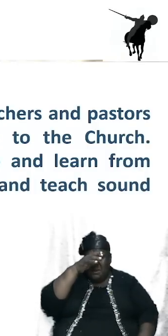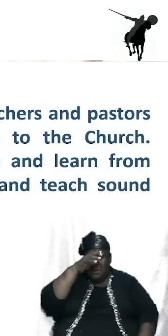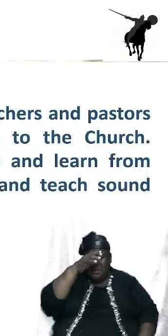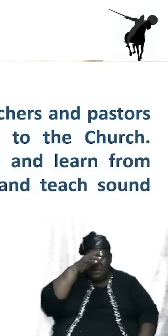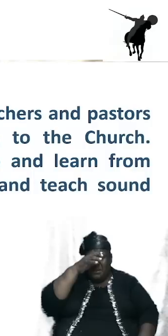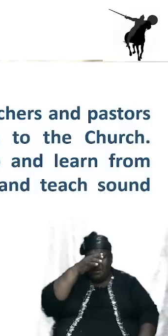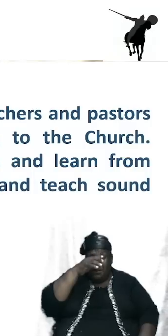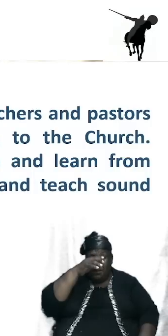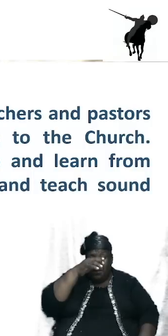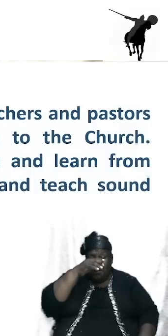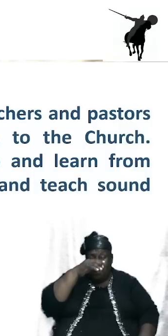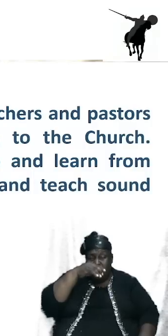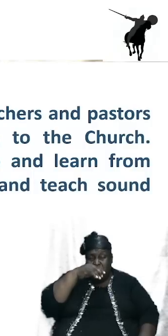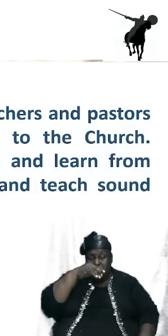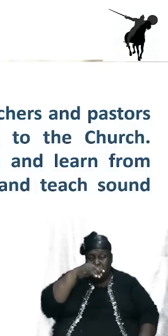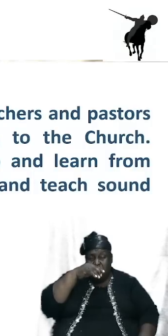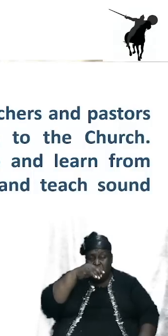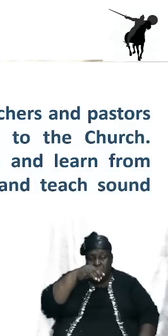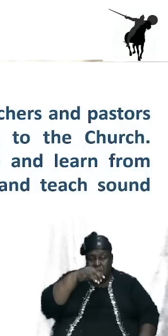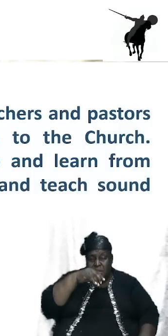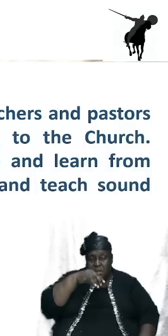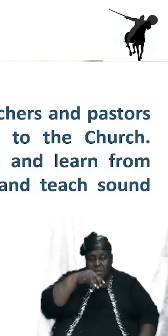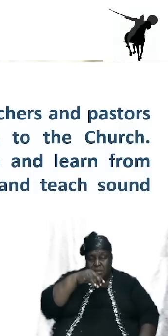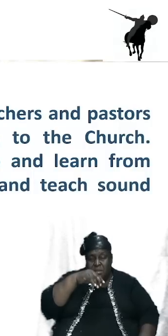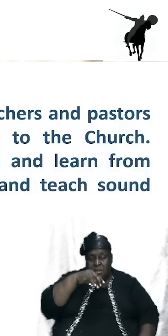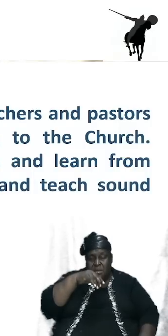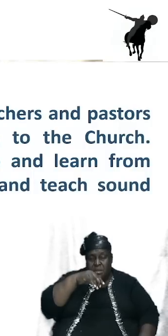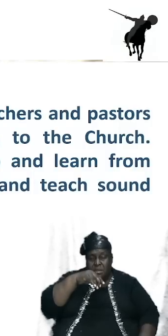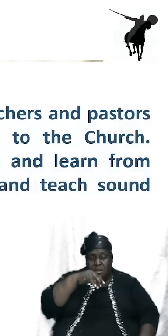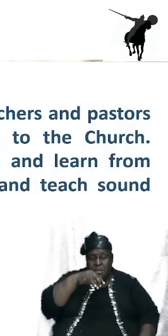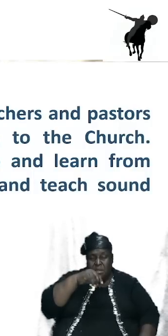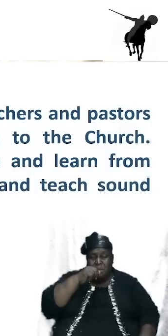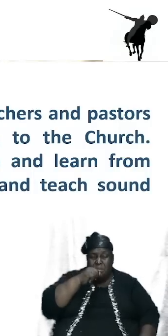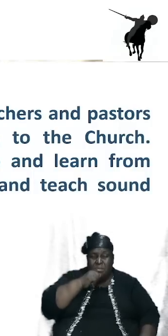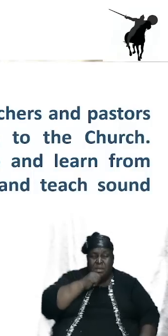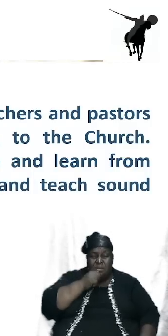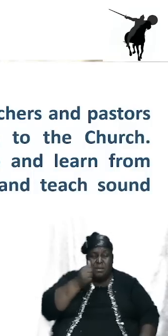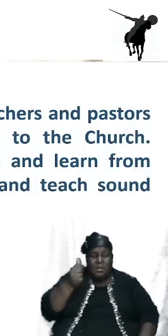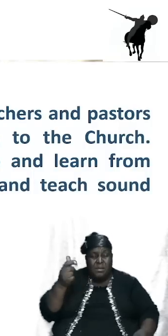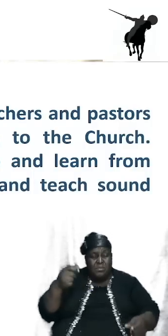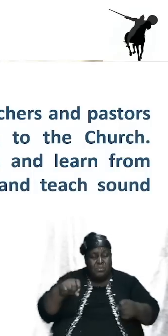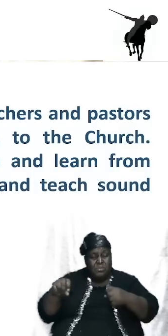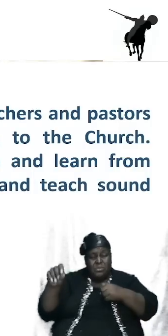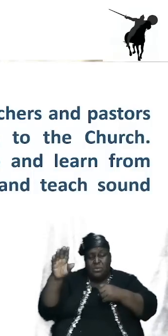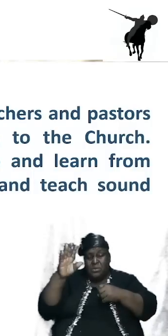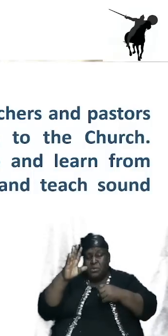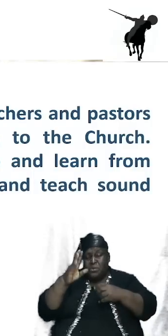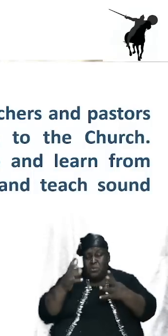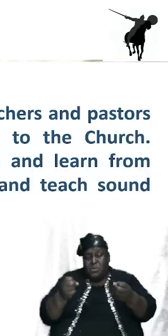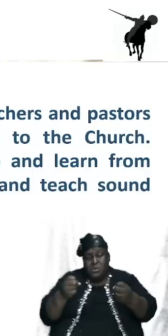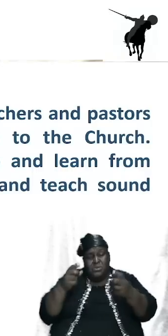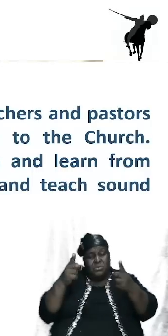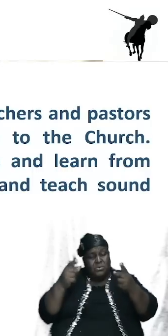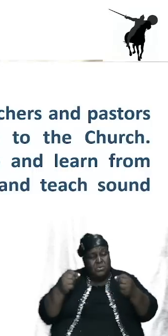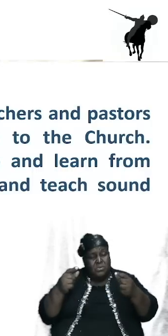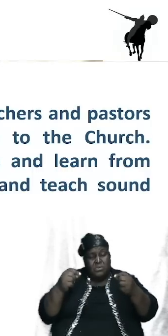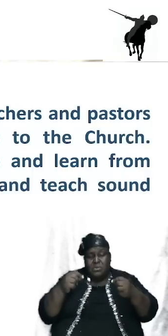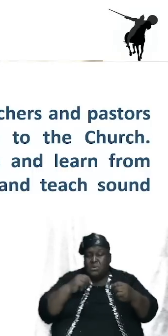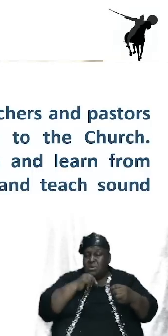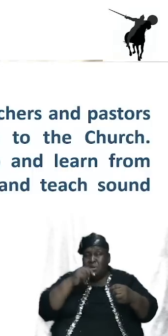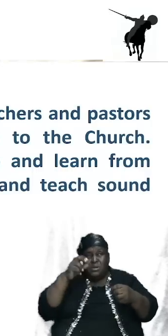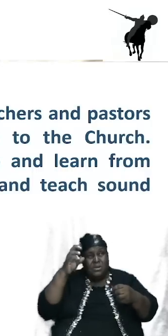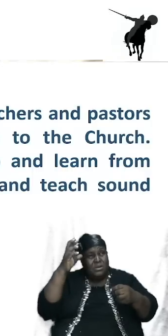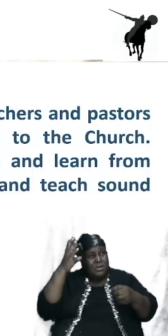heart. They never wanted to please their flesh, like the postmodernists want to do. They were concerned about just how they